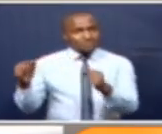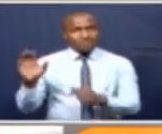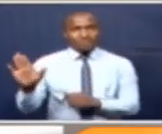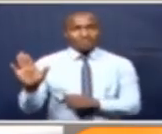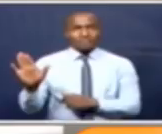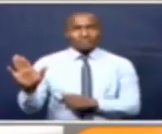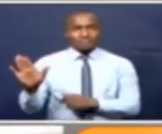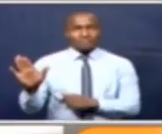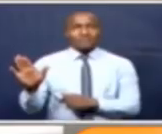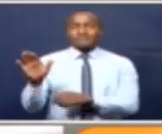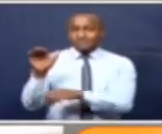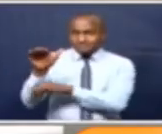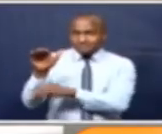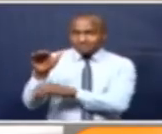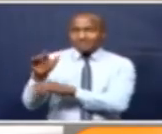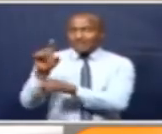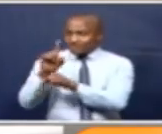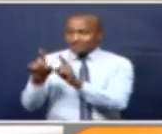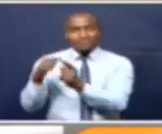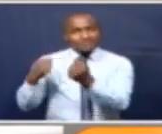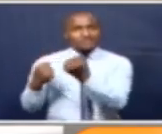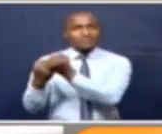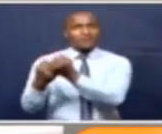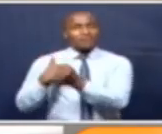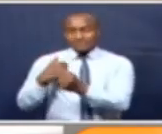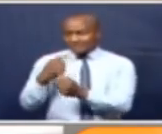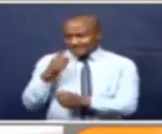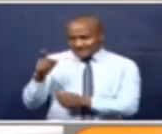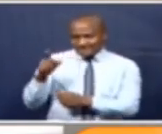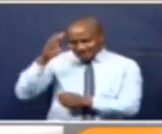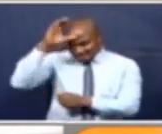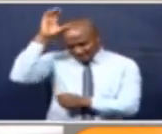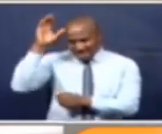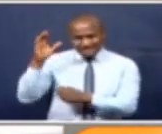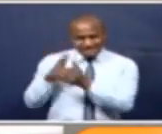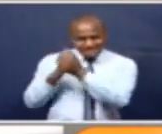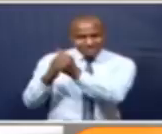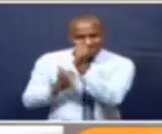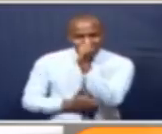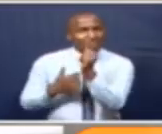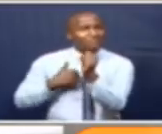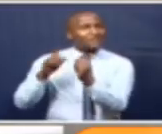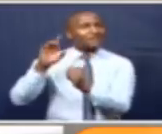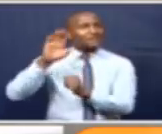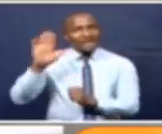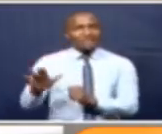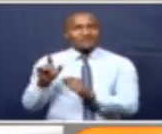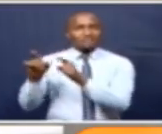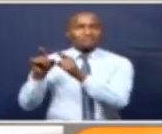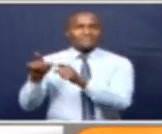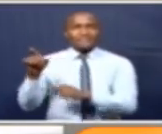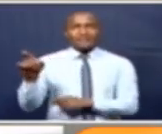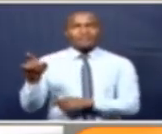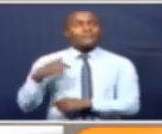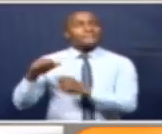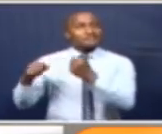the appeal that he has made today. I have no reason to question the leadership of Chairman Chebukati. I have never questioned it at any point. I have stood with